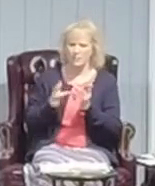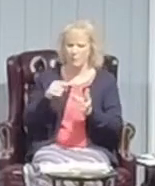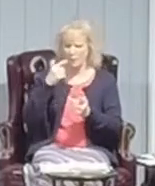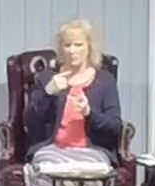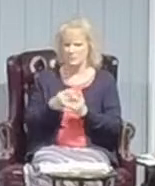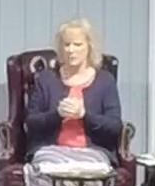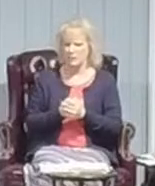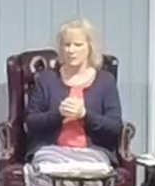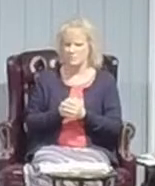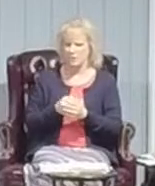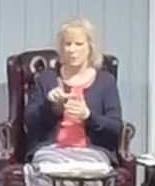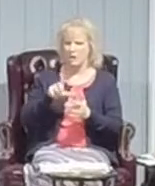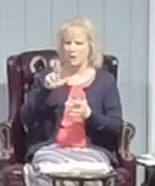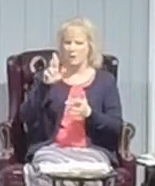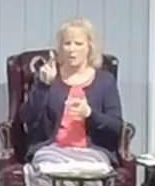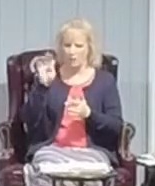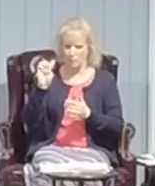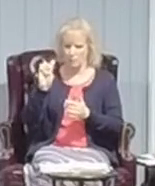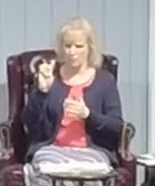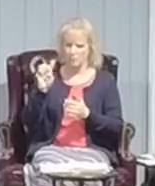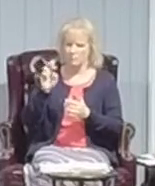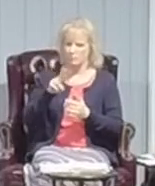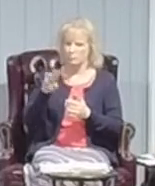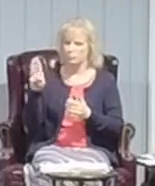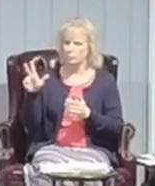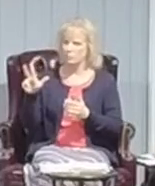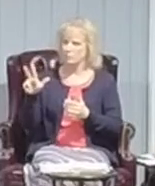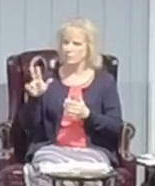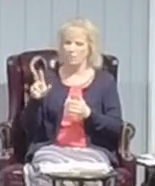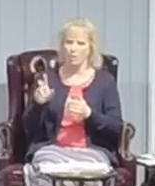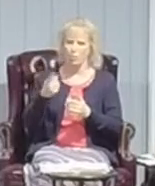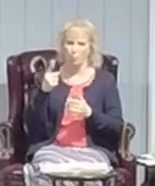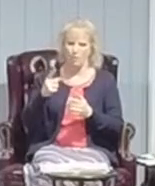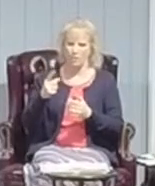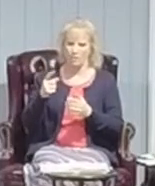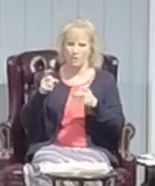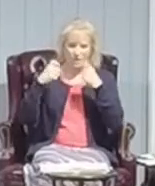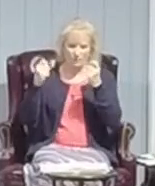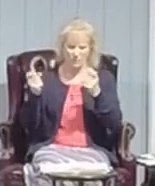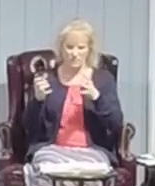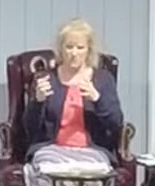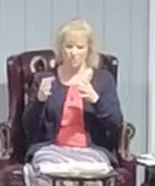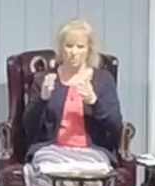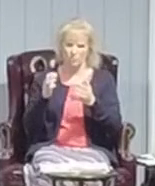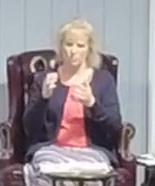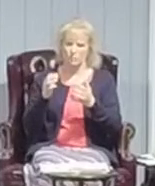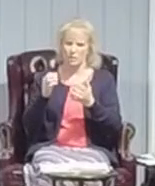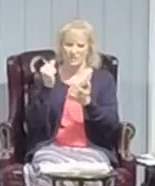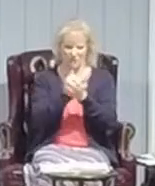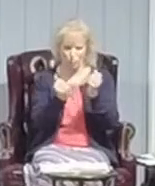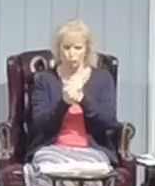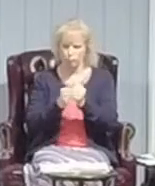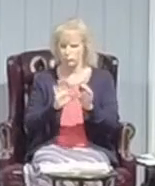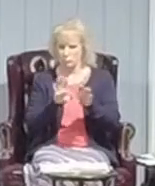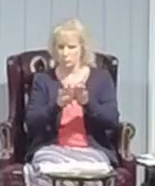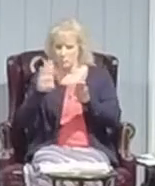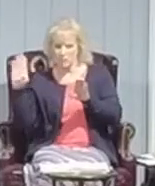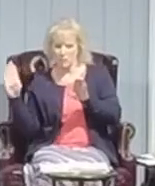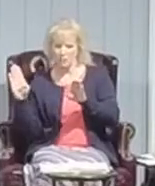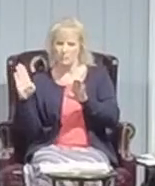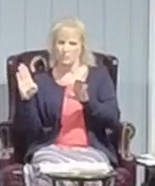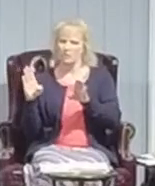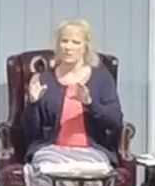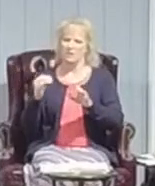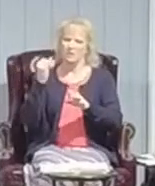in Luke 23, 39, that they one of the malefactors which were hanged railed on him, saying, "If thou be Christ,